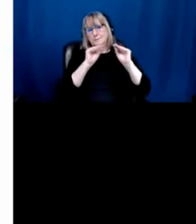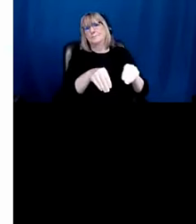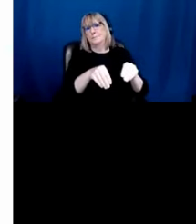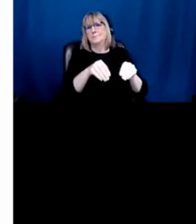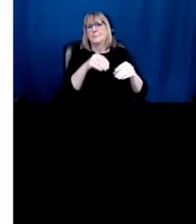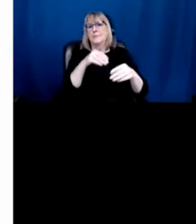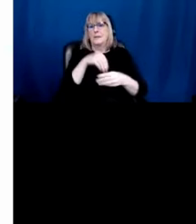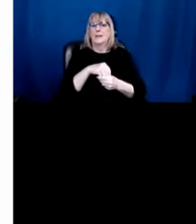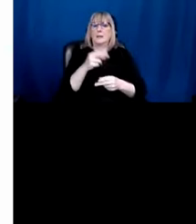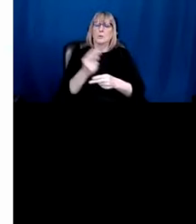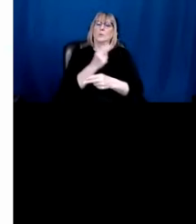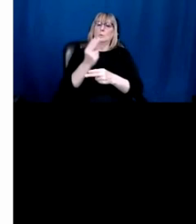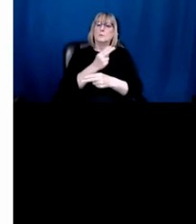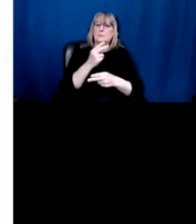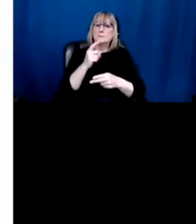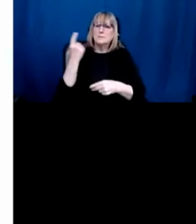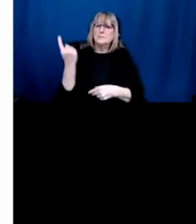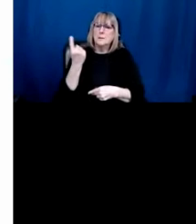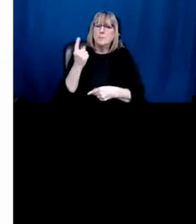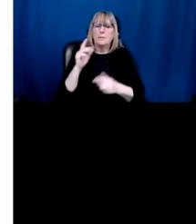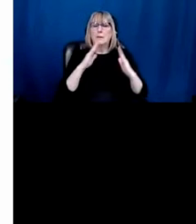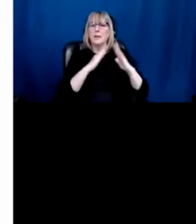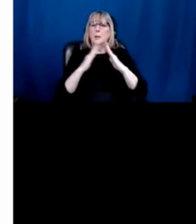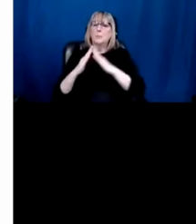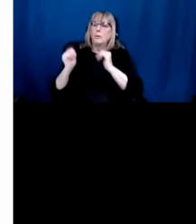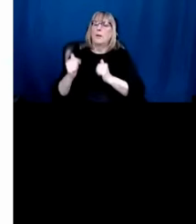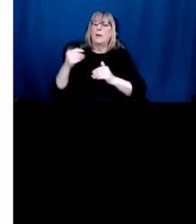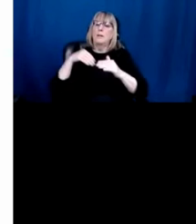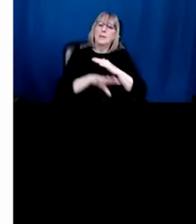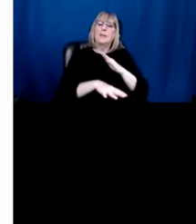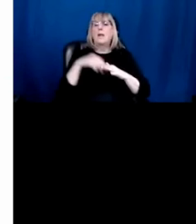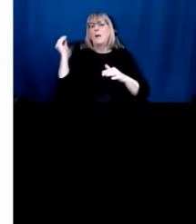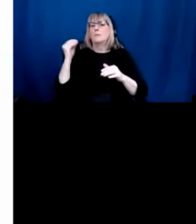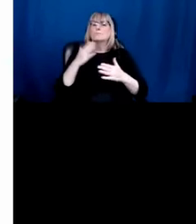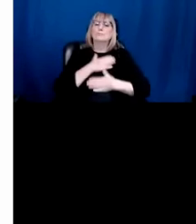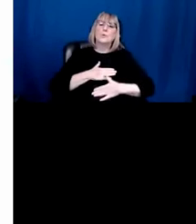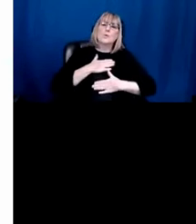acondicionado y calefacción al edificio.